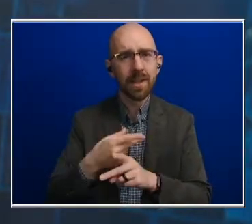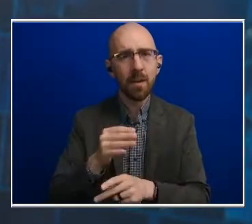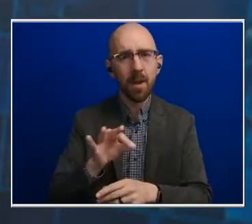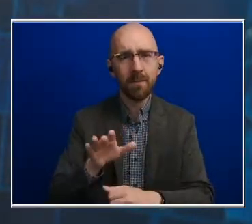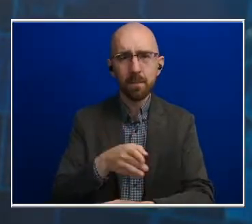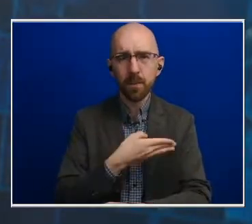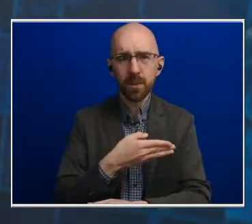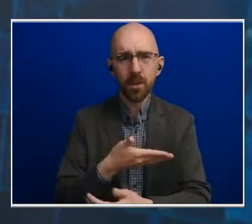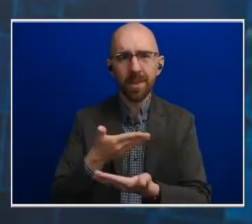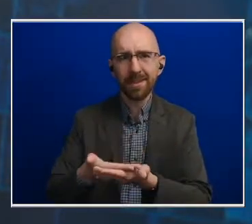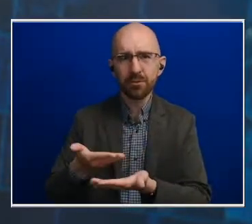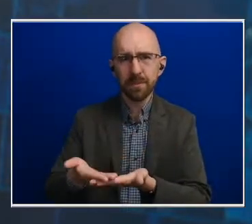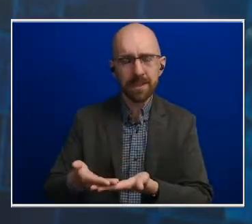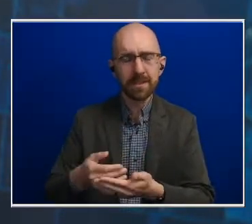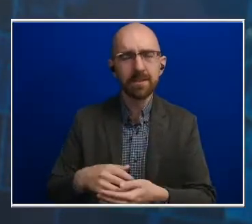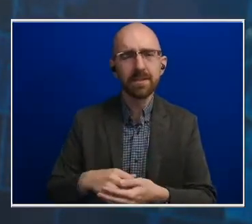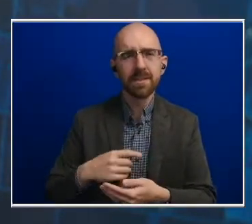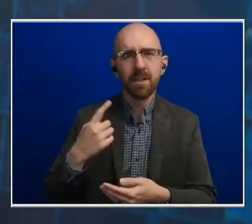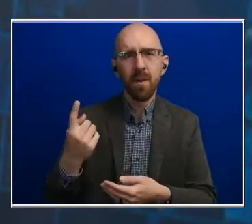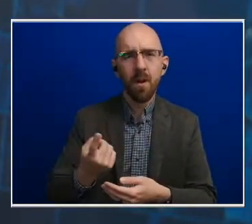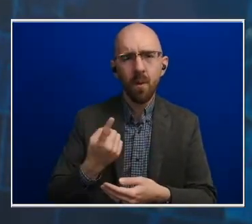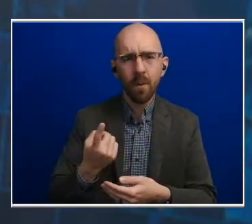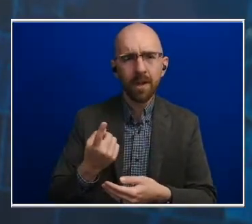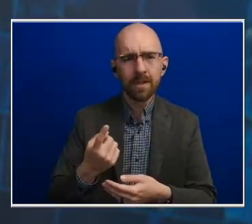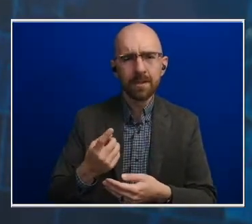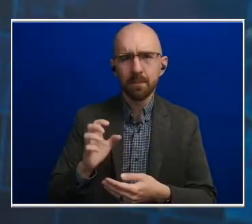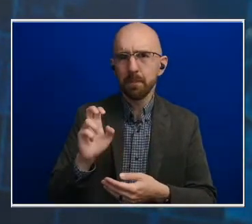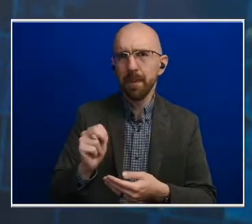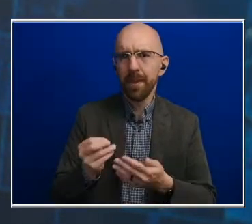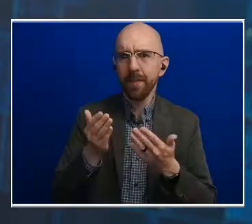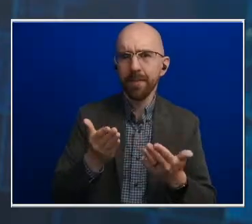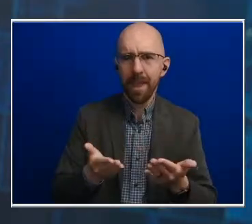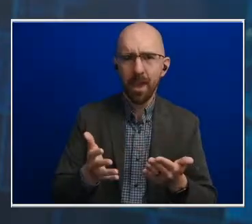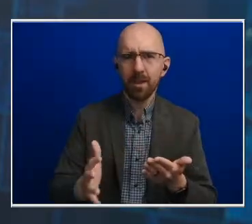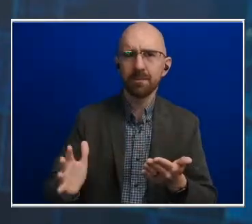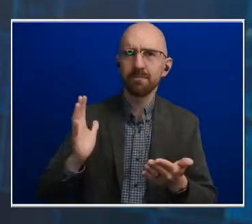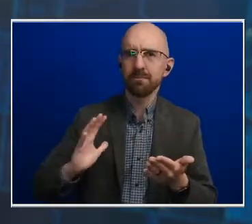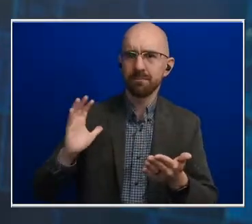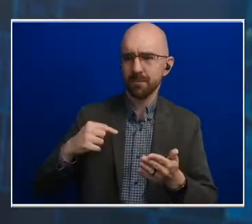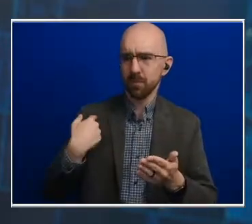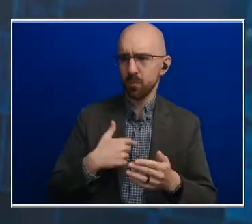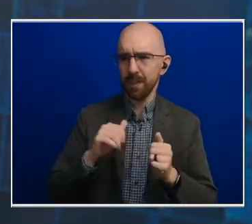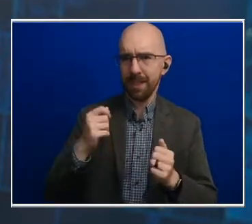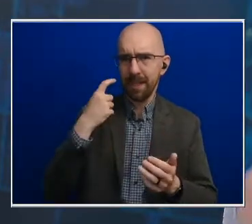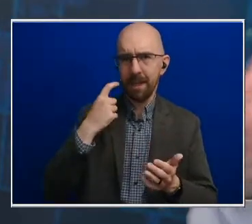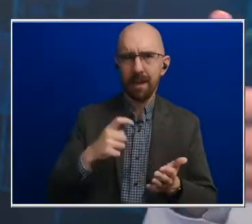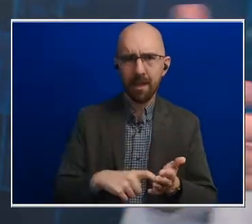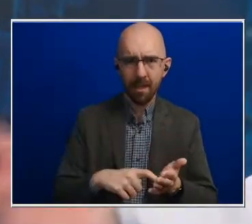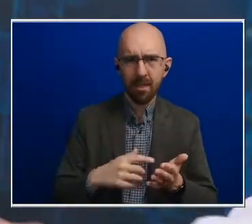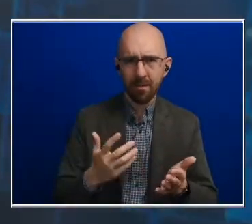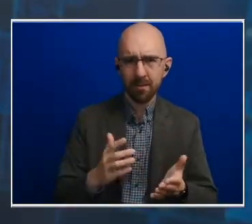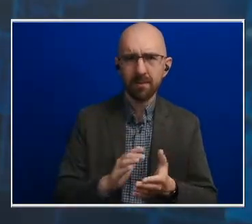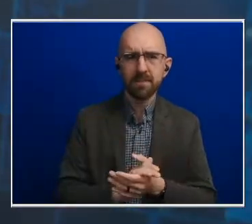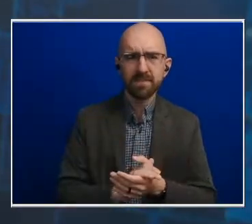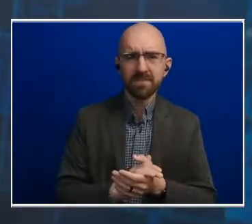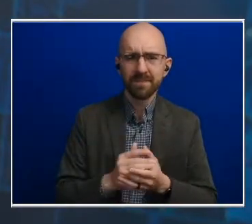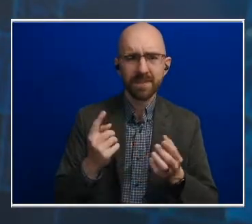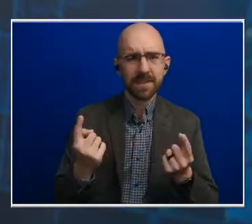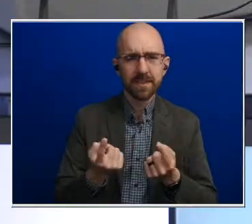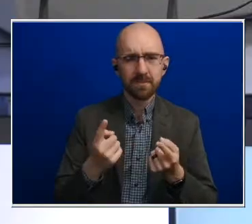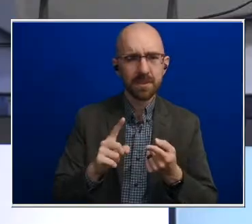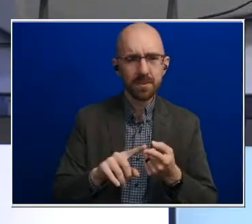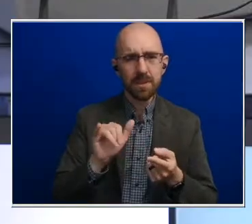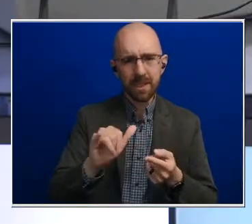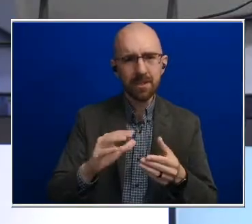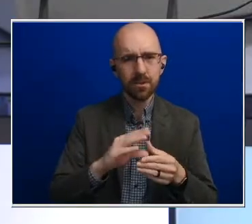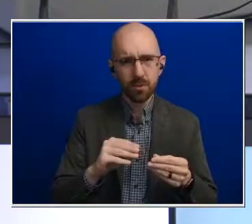It's always been there as far back as we can tell. There's something to that story, I think, the